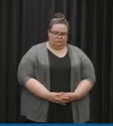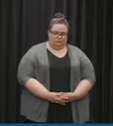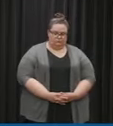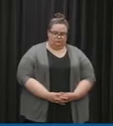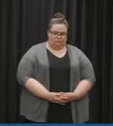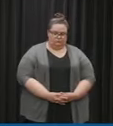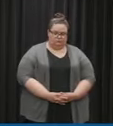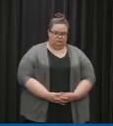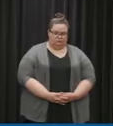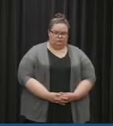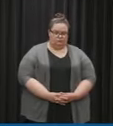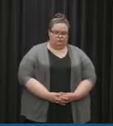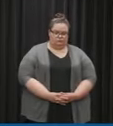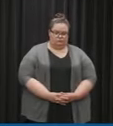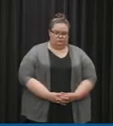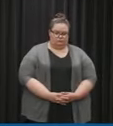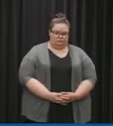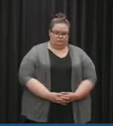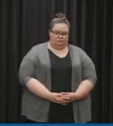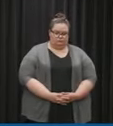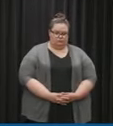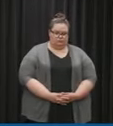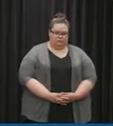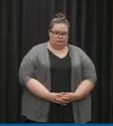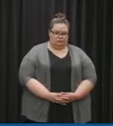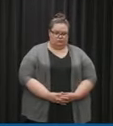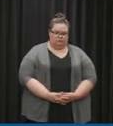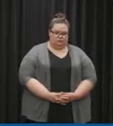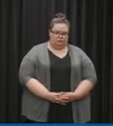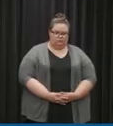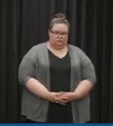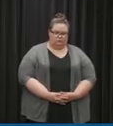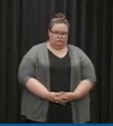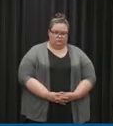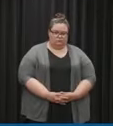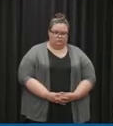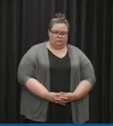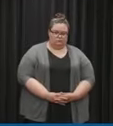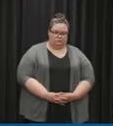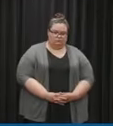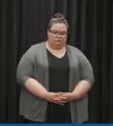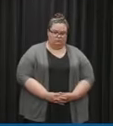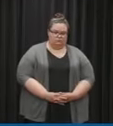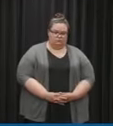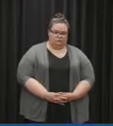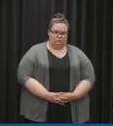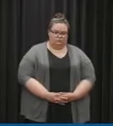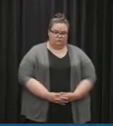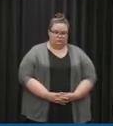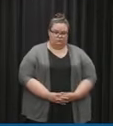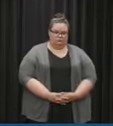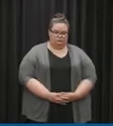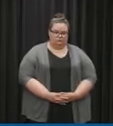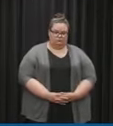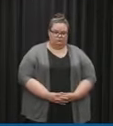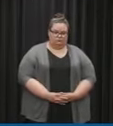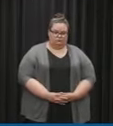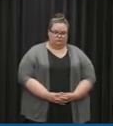community members, and students as well. So if we all work together and if we can support the school